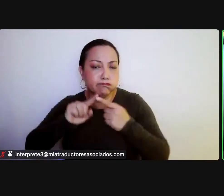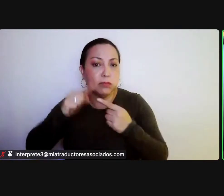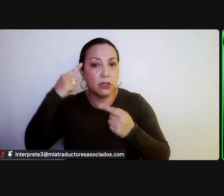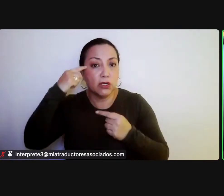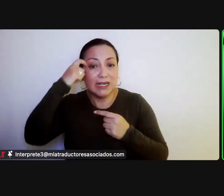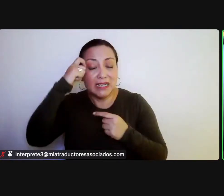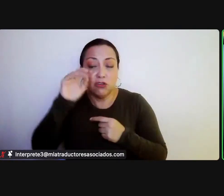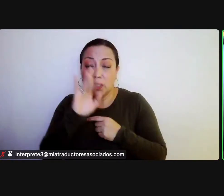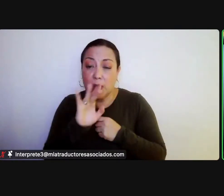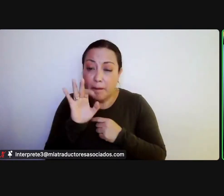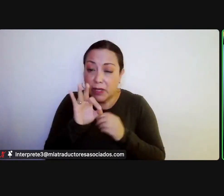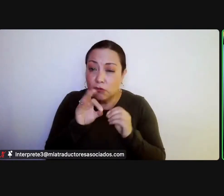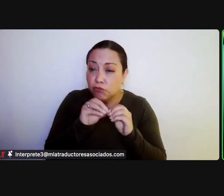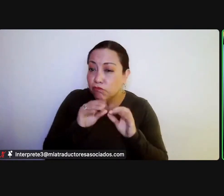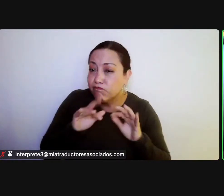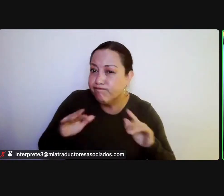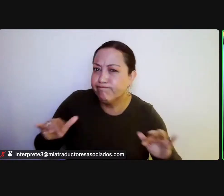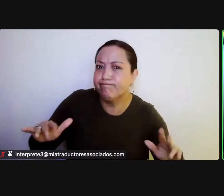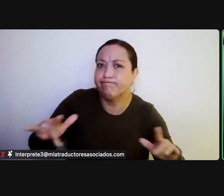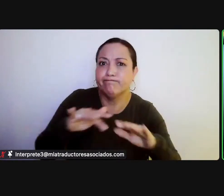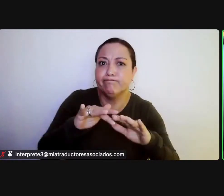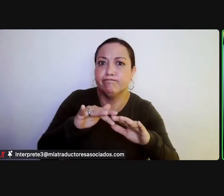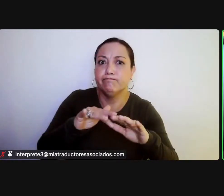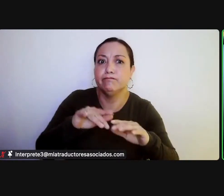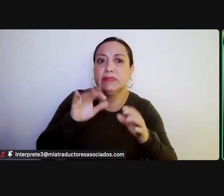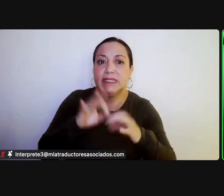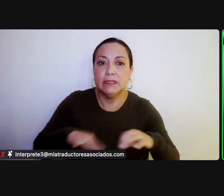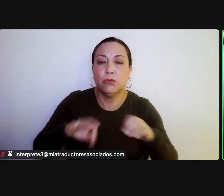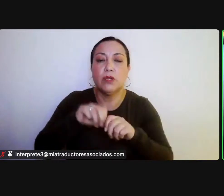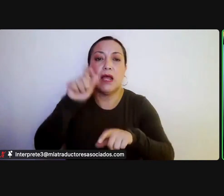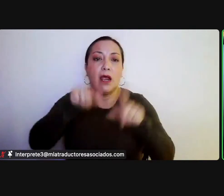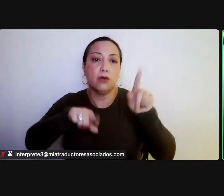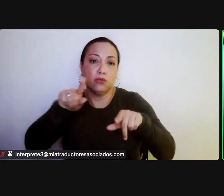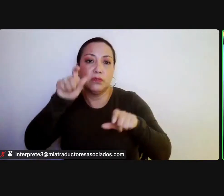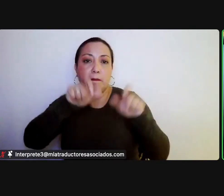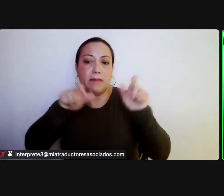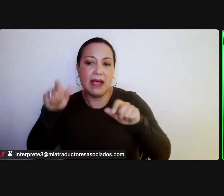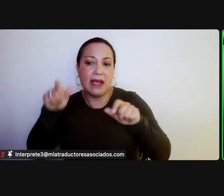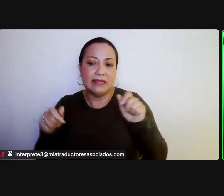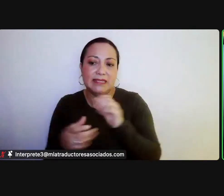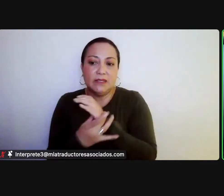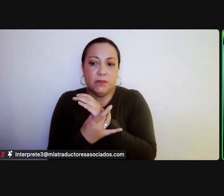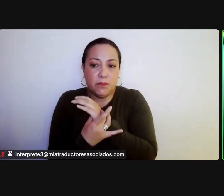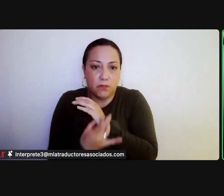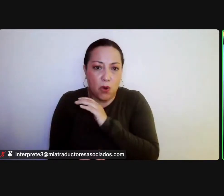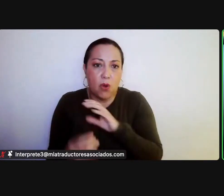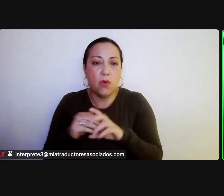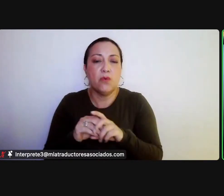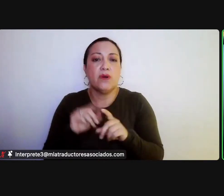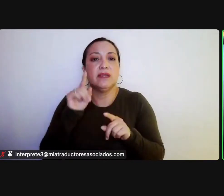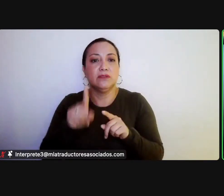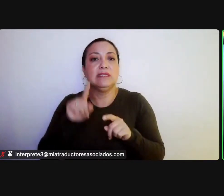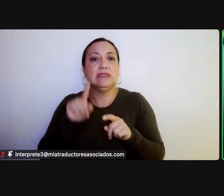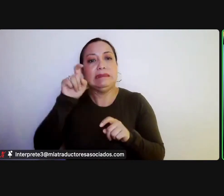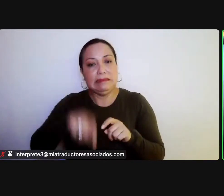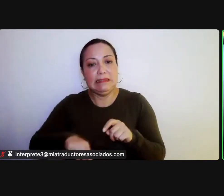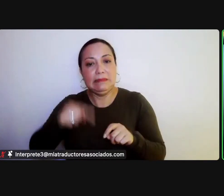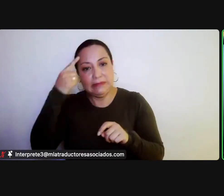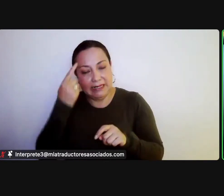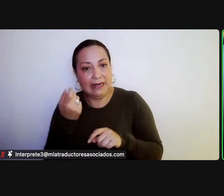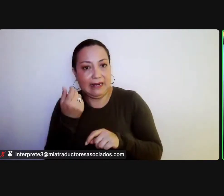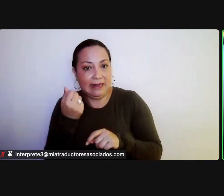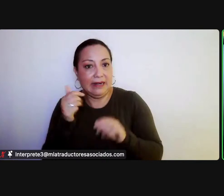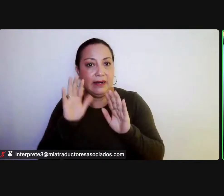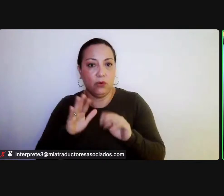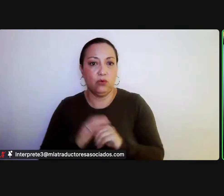the pandemic risks, is very important that the countries with less resources and medium could have